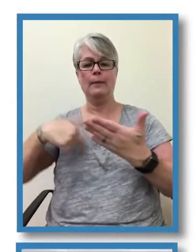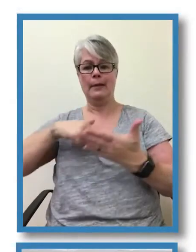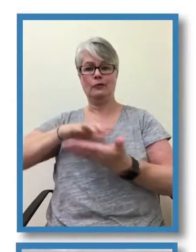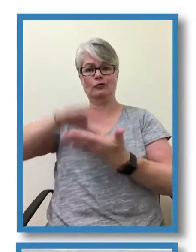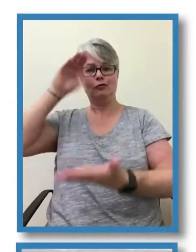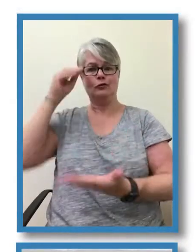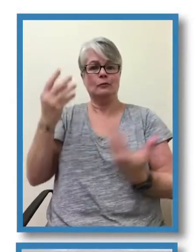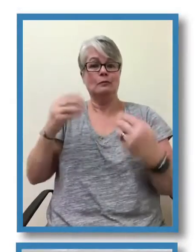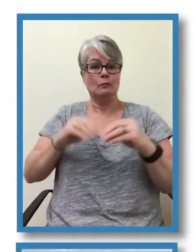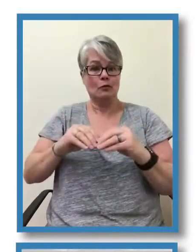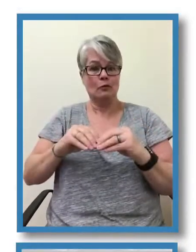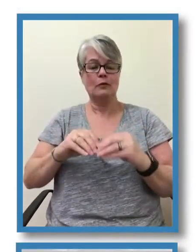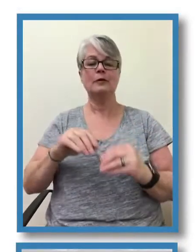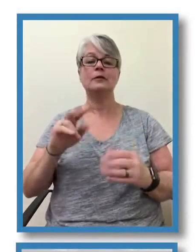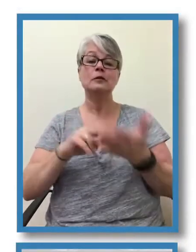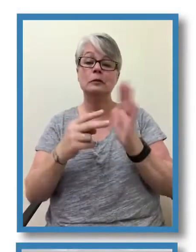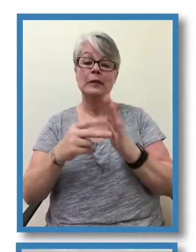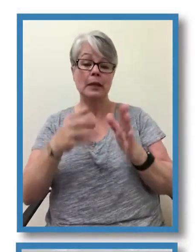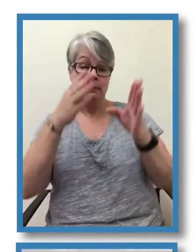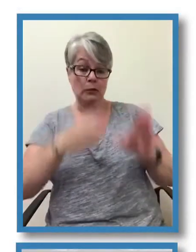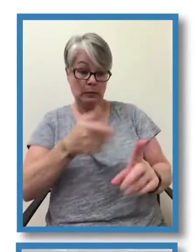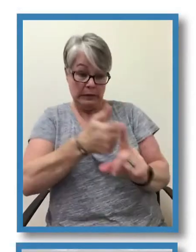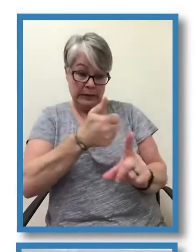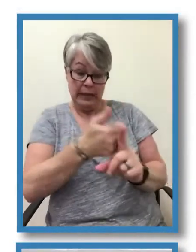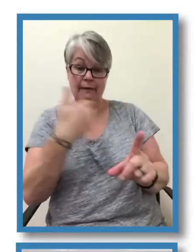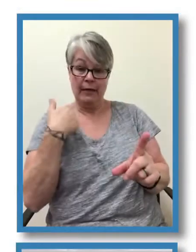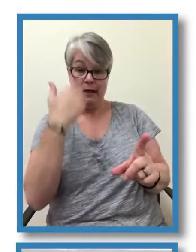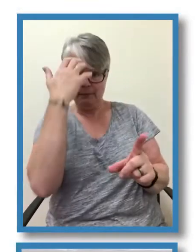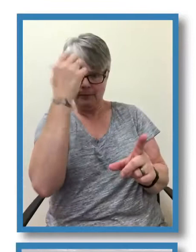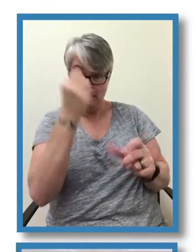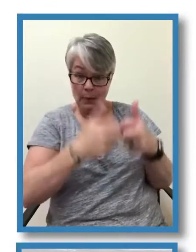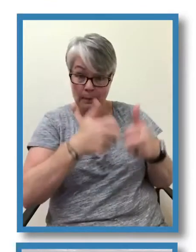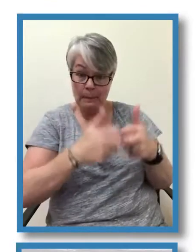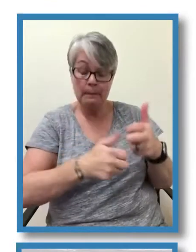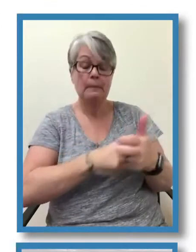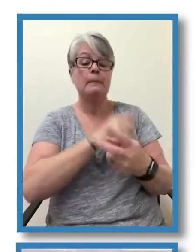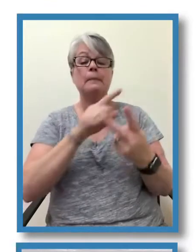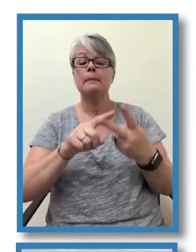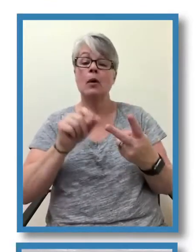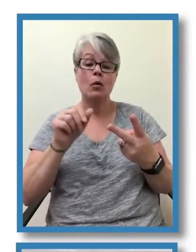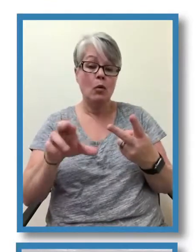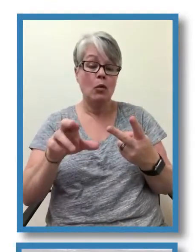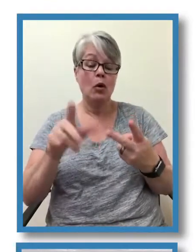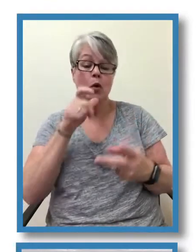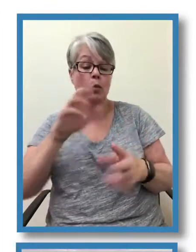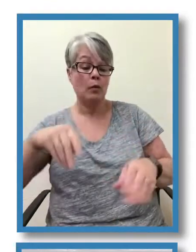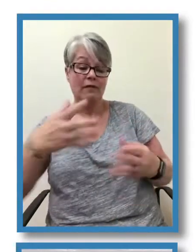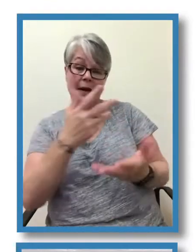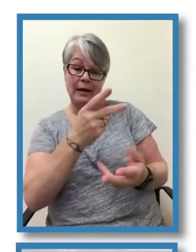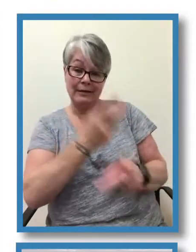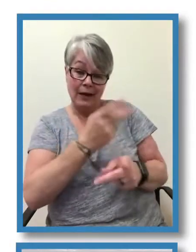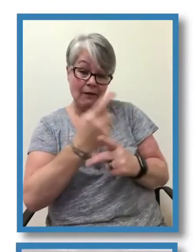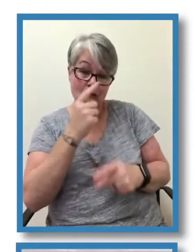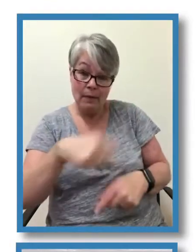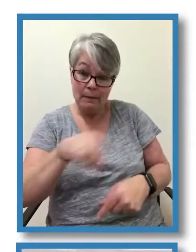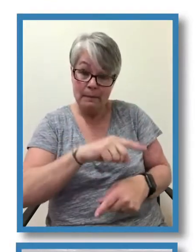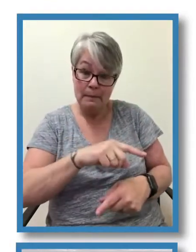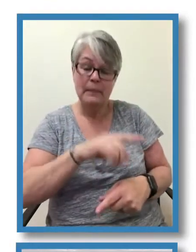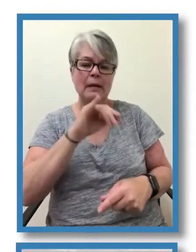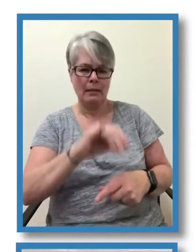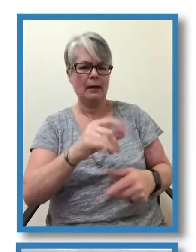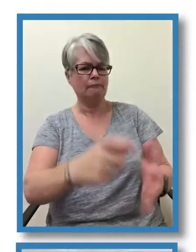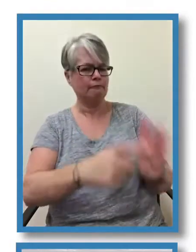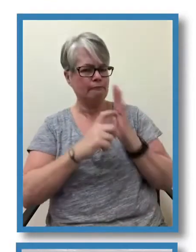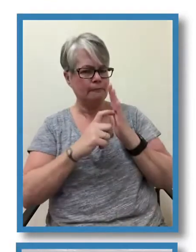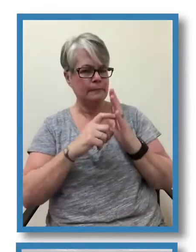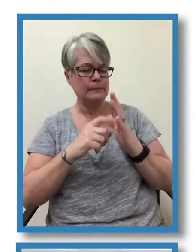Alzheimer described this disease over 100 years ago, and this is the person, the